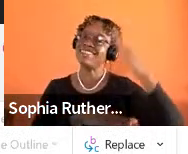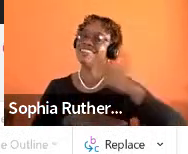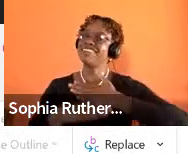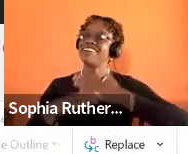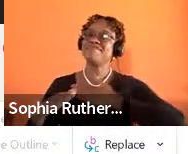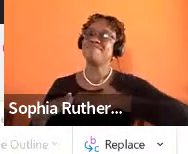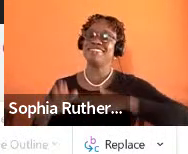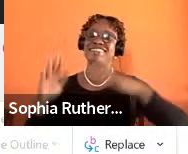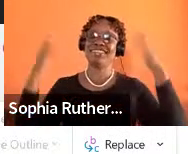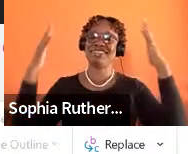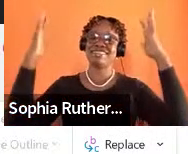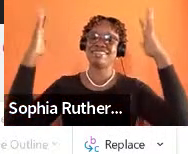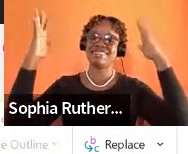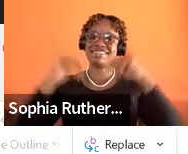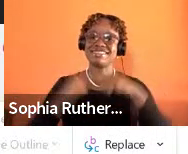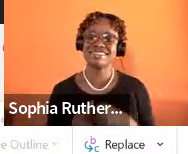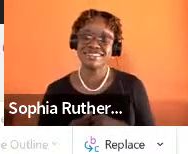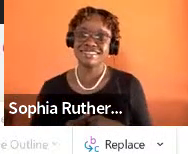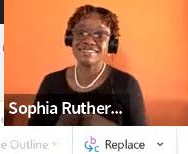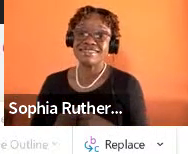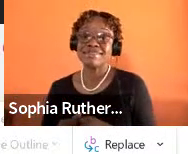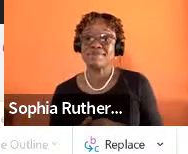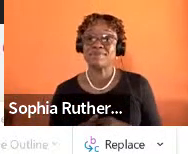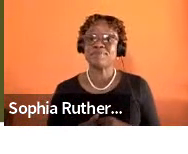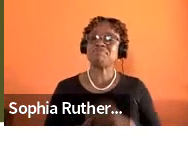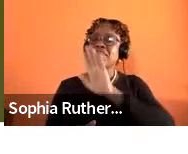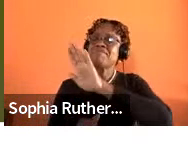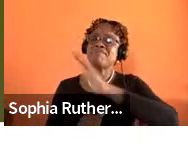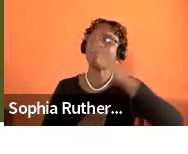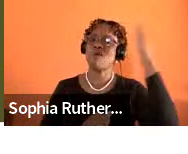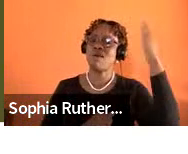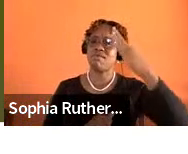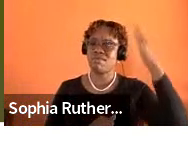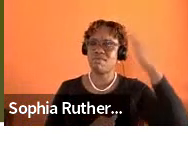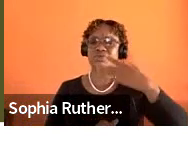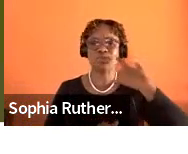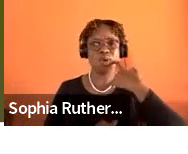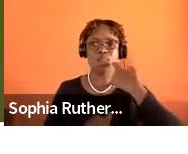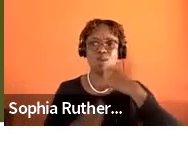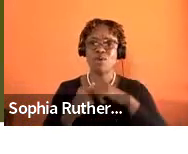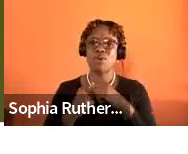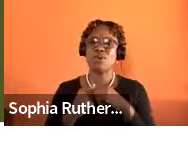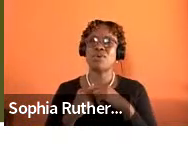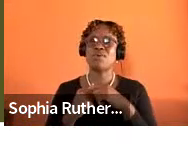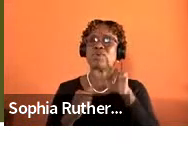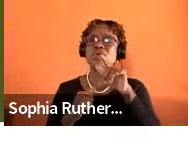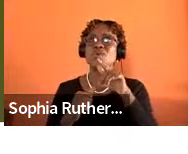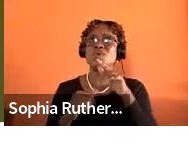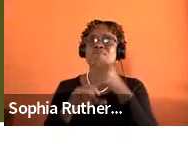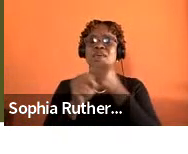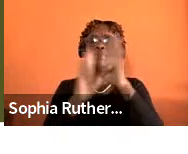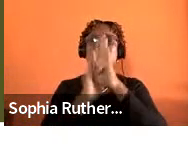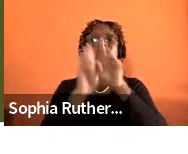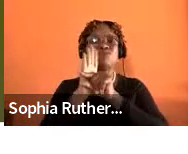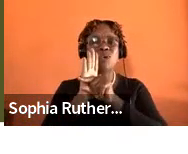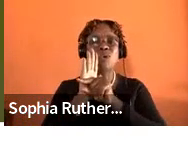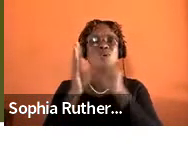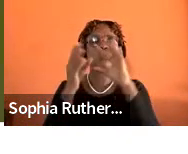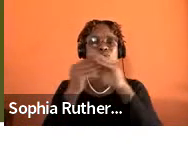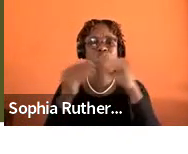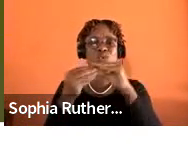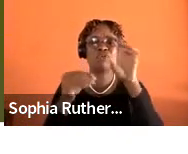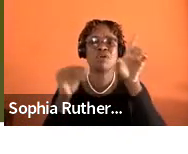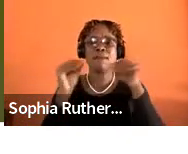Yes, and his presentation, as you listened, gave you a background to the issue that he spoke